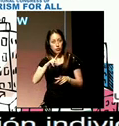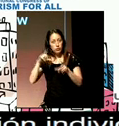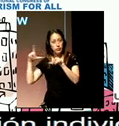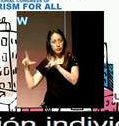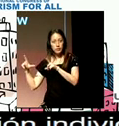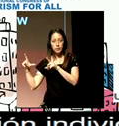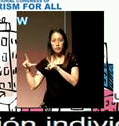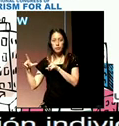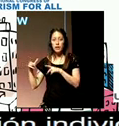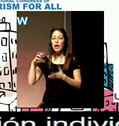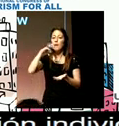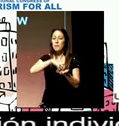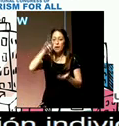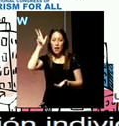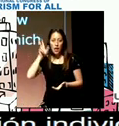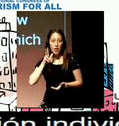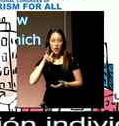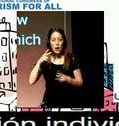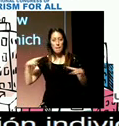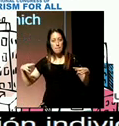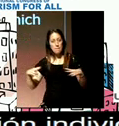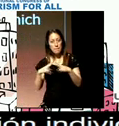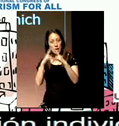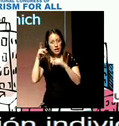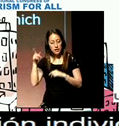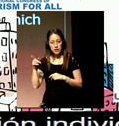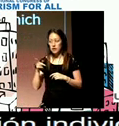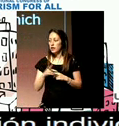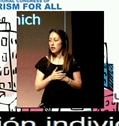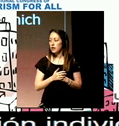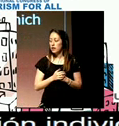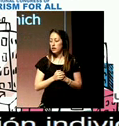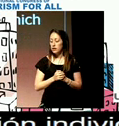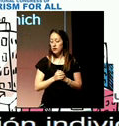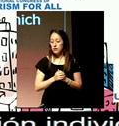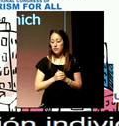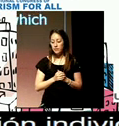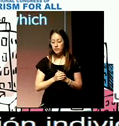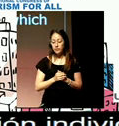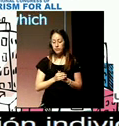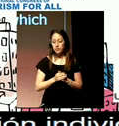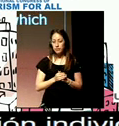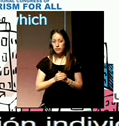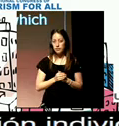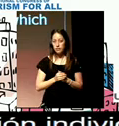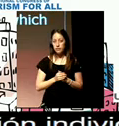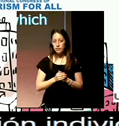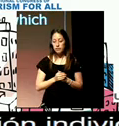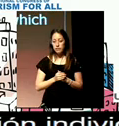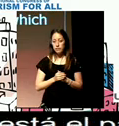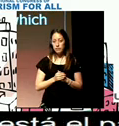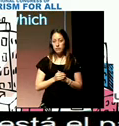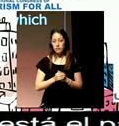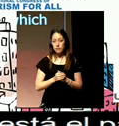of contemporary interventions which are very successful, don't necessarily follow all the guidelines and the